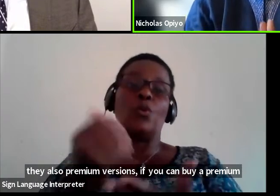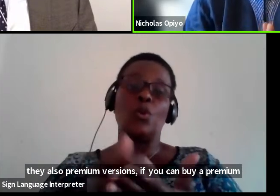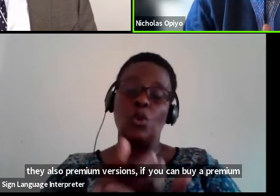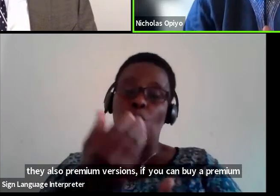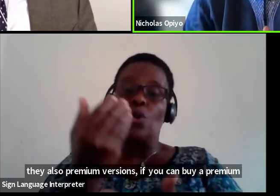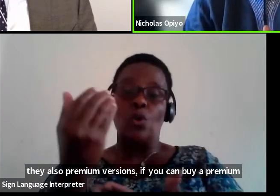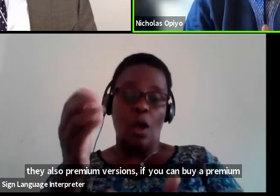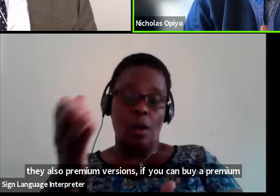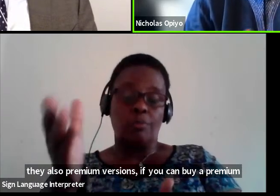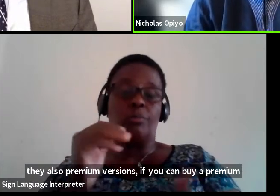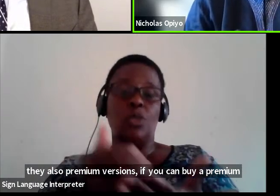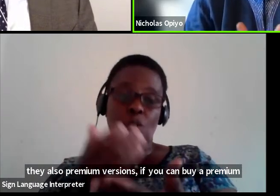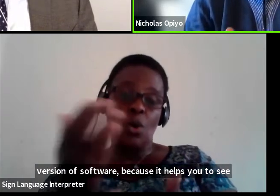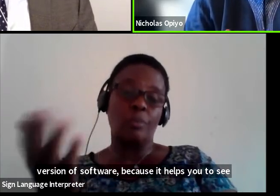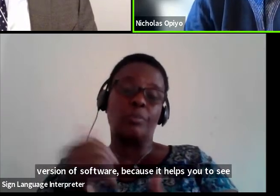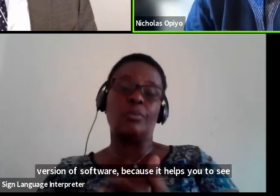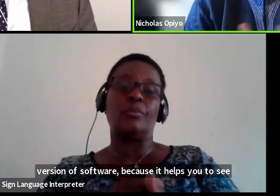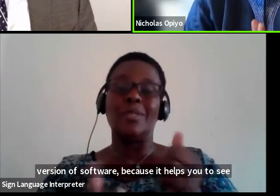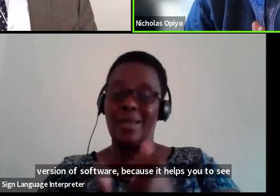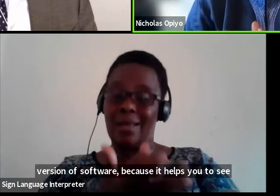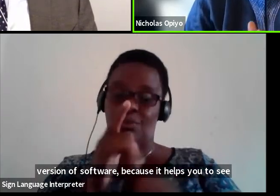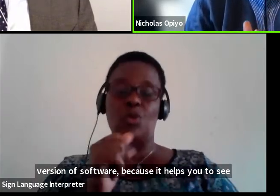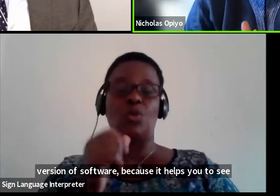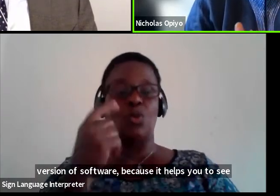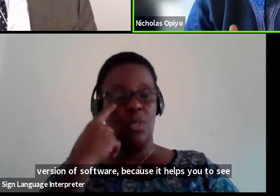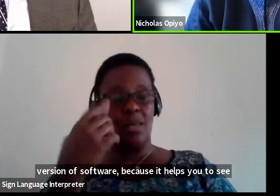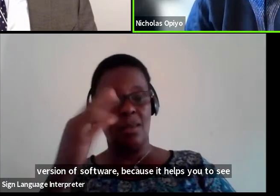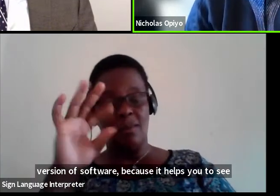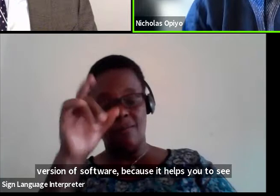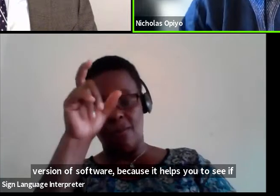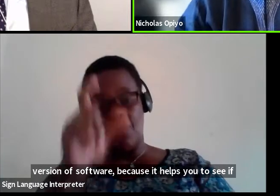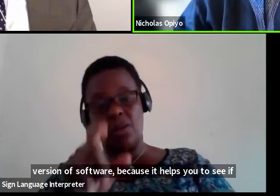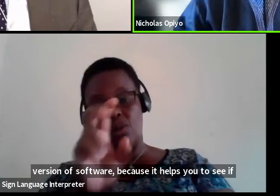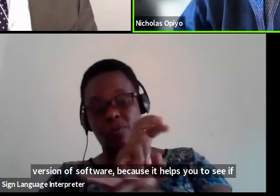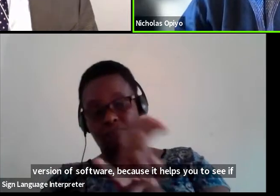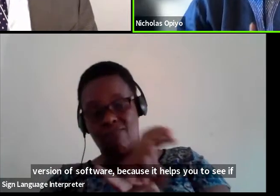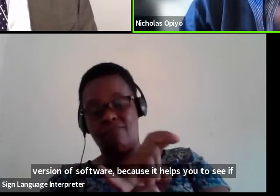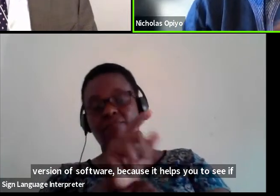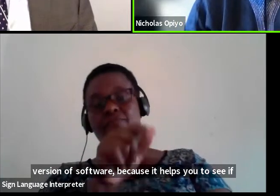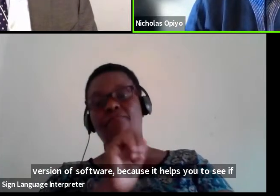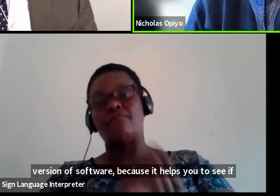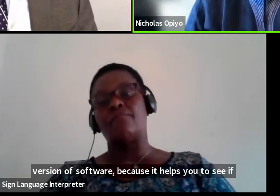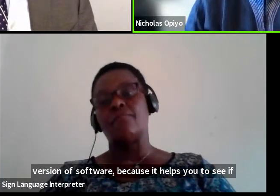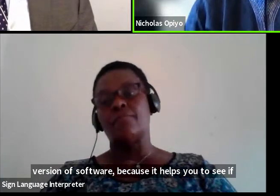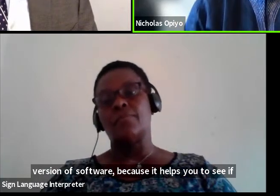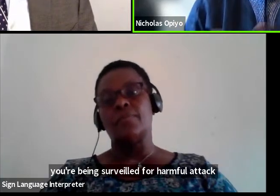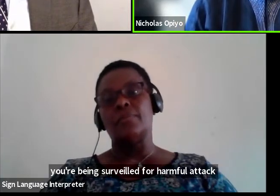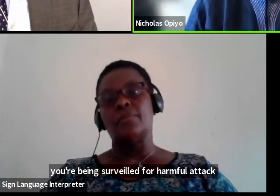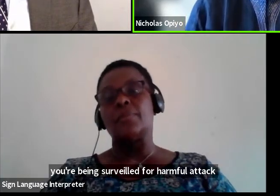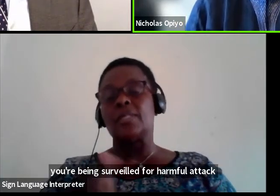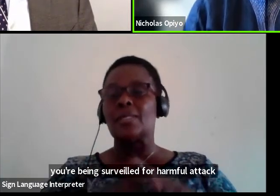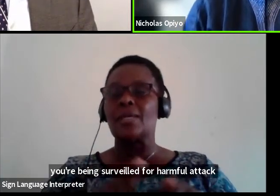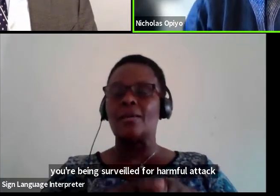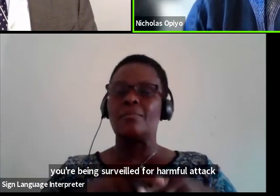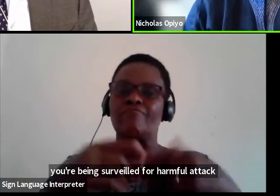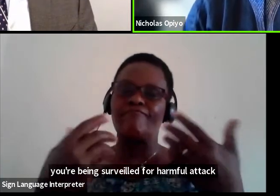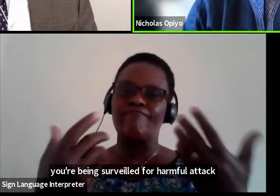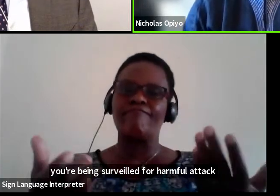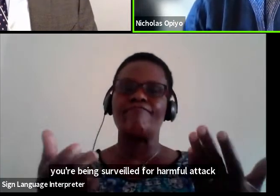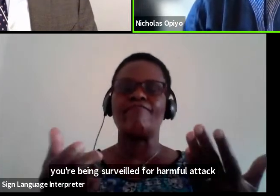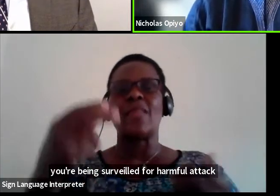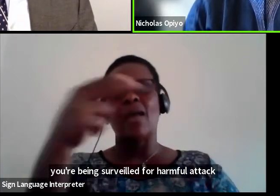you to see if you're being surveilled. For harmful attempts at hacking at your